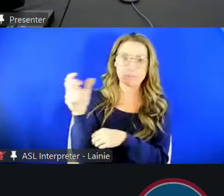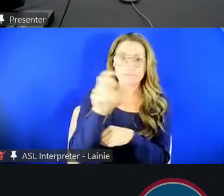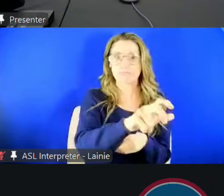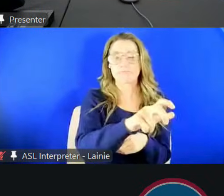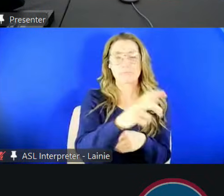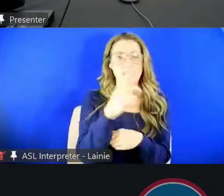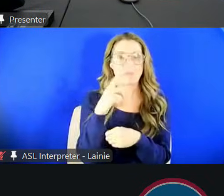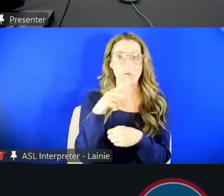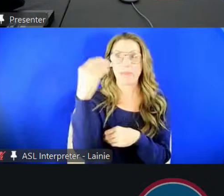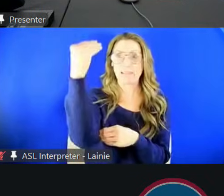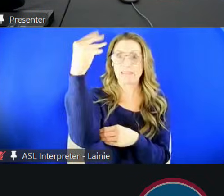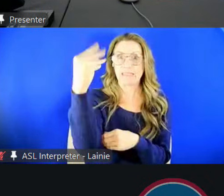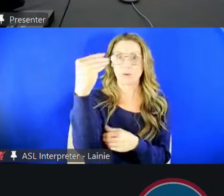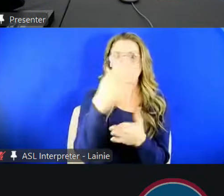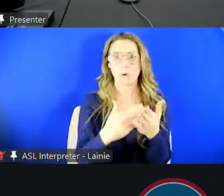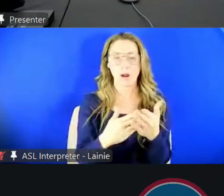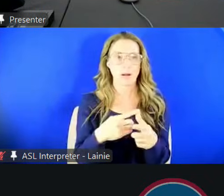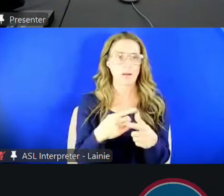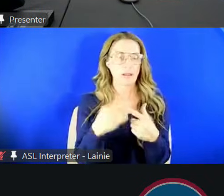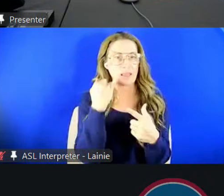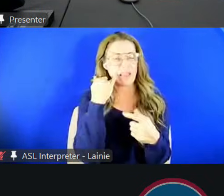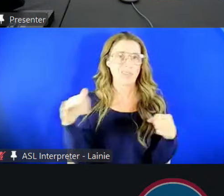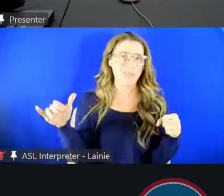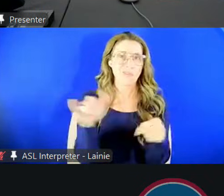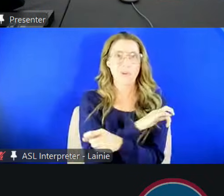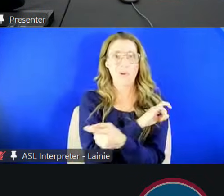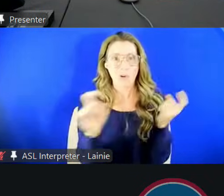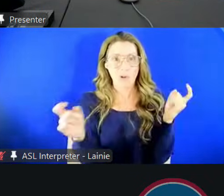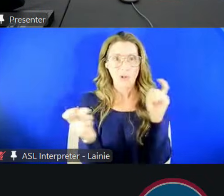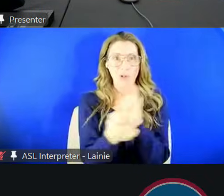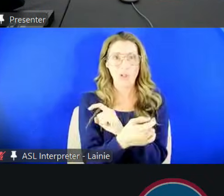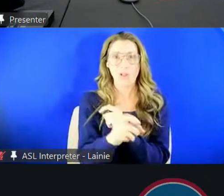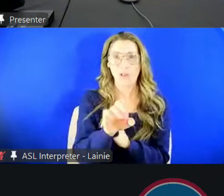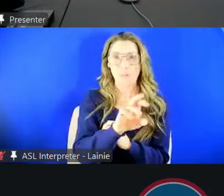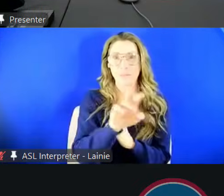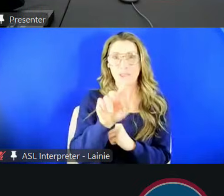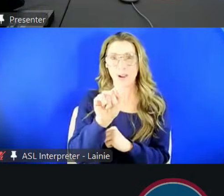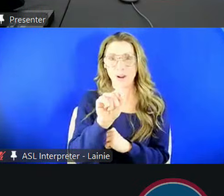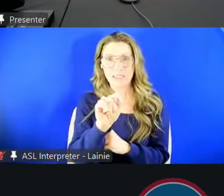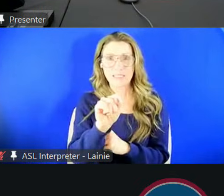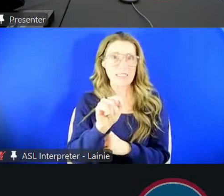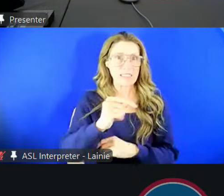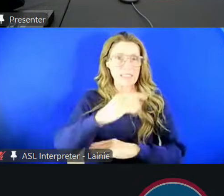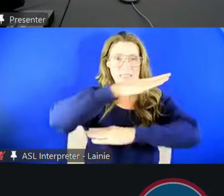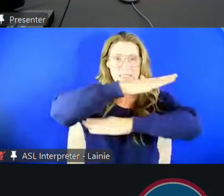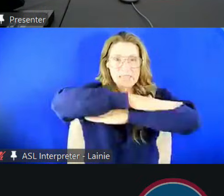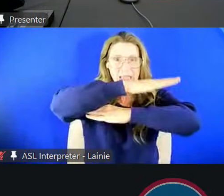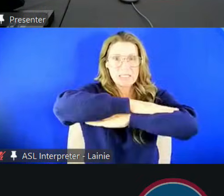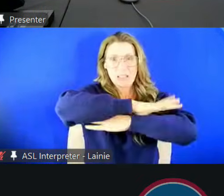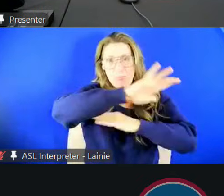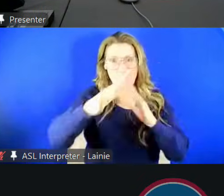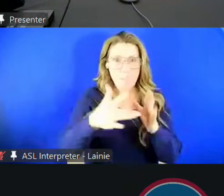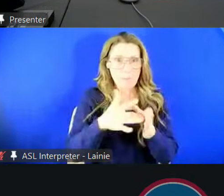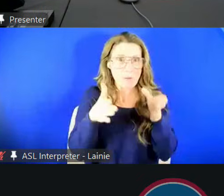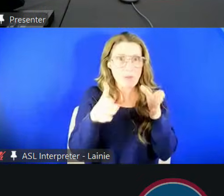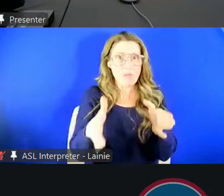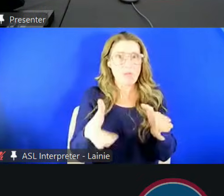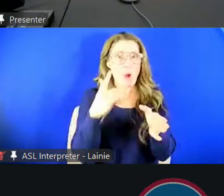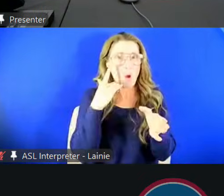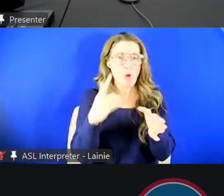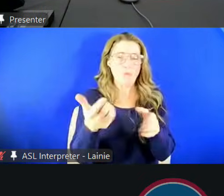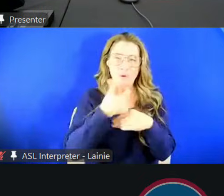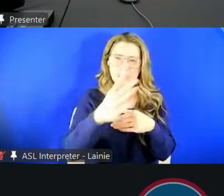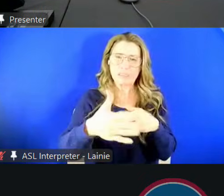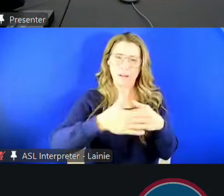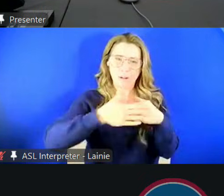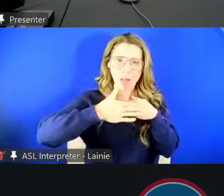talking about like, you know, full on BRT type stations in the middle of the road and, you know, several miles of reconstruction, we